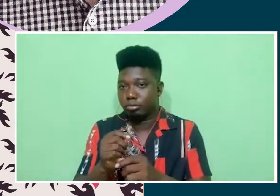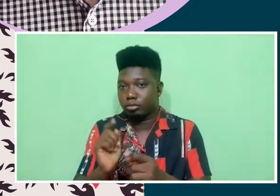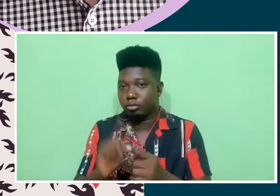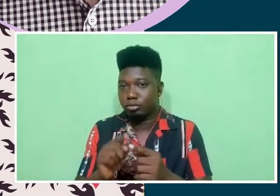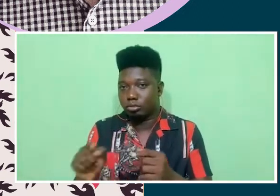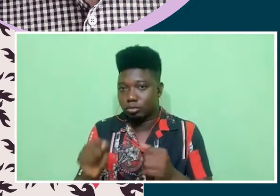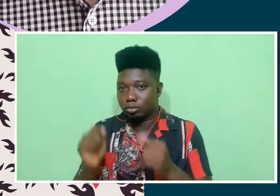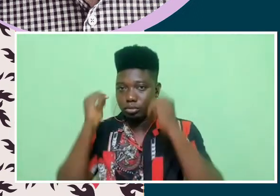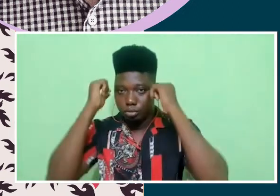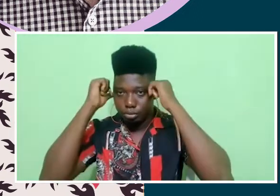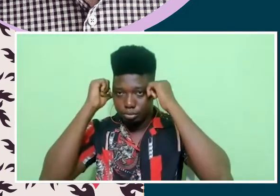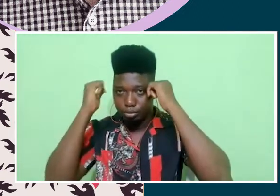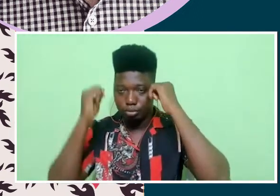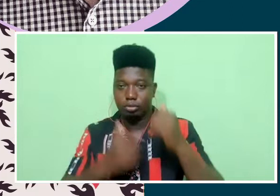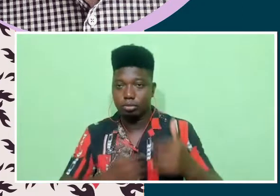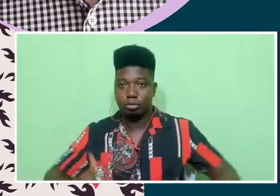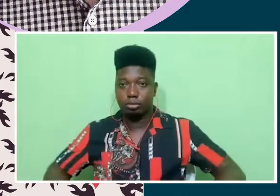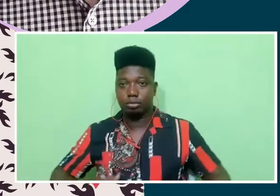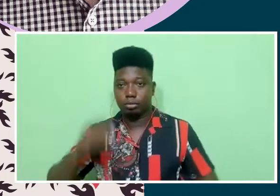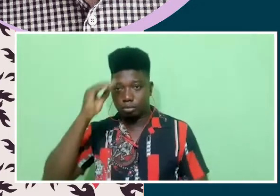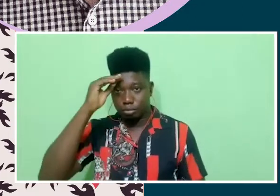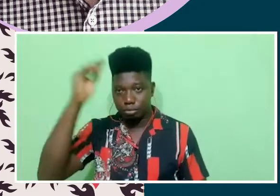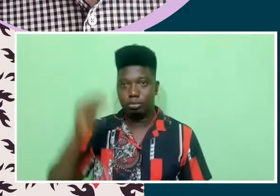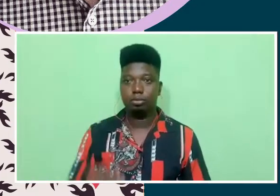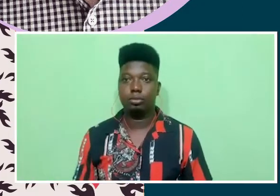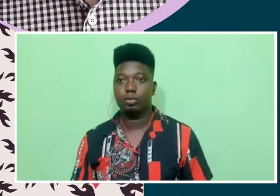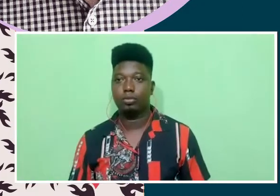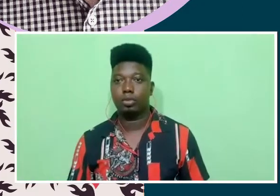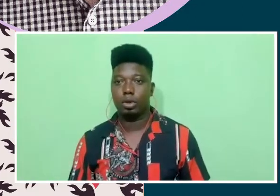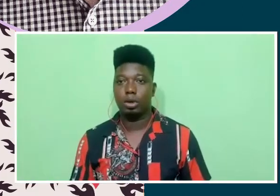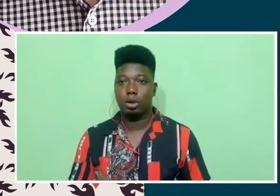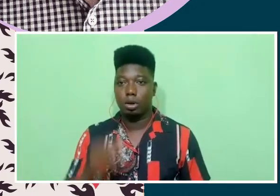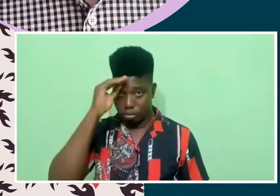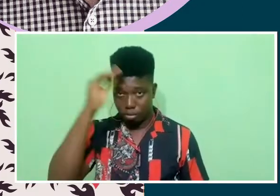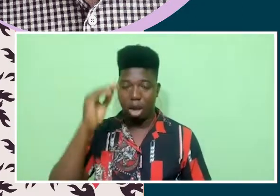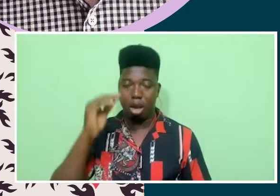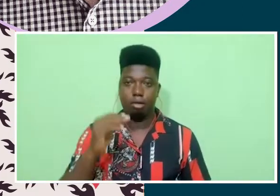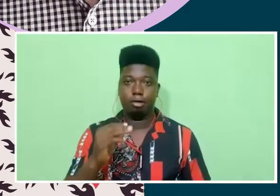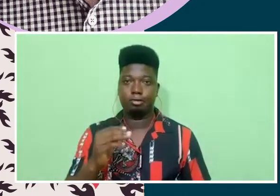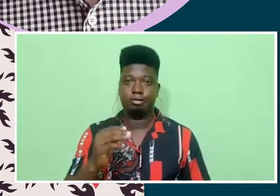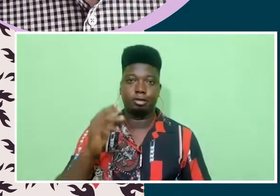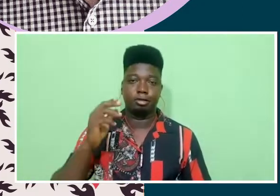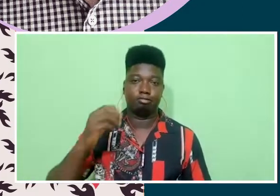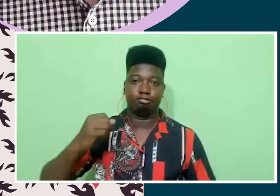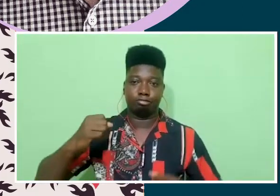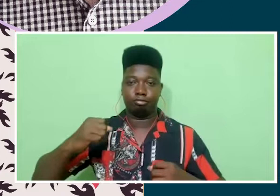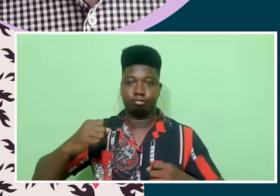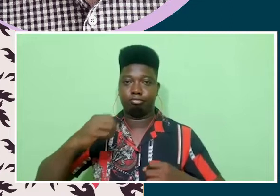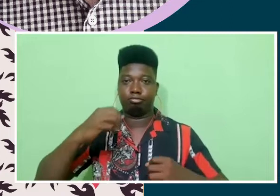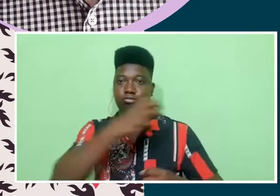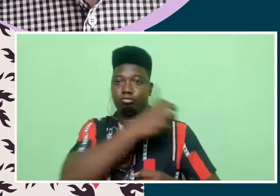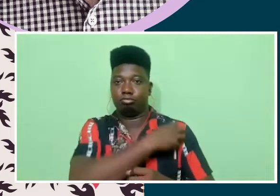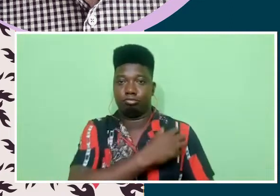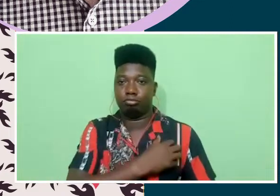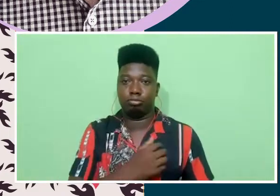men. And so male heroes still, but then we start to see an increase in violence, an increase in